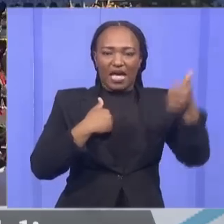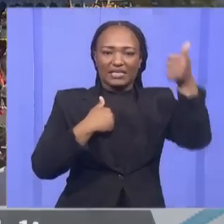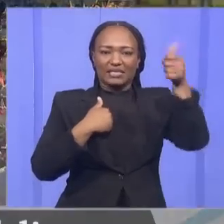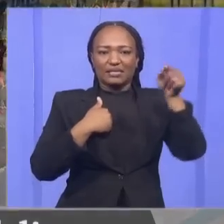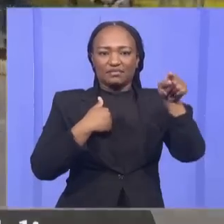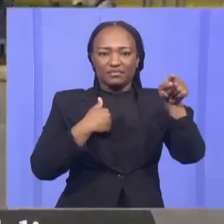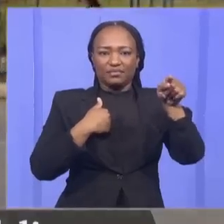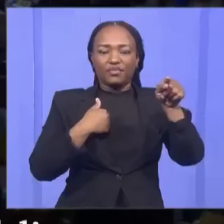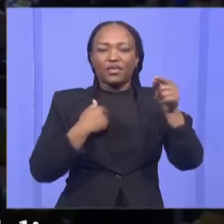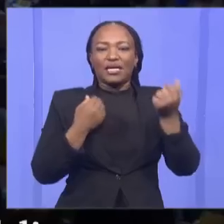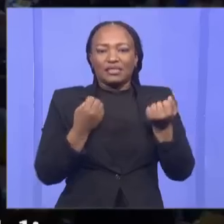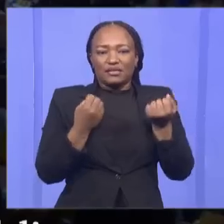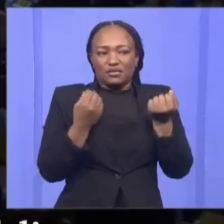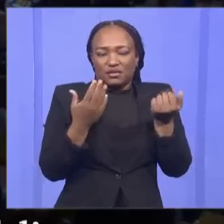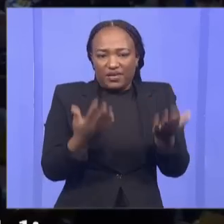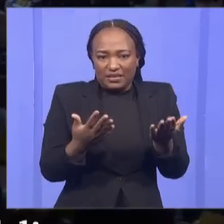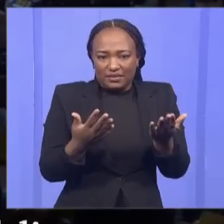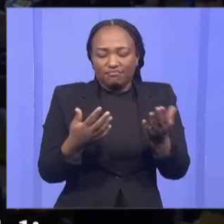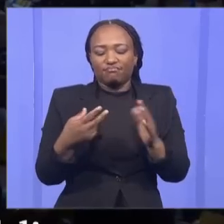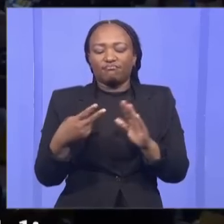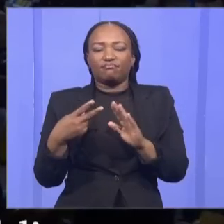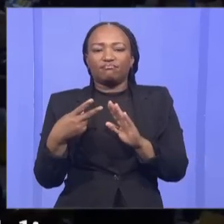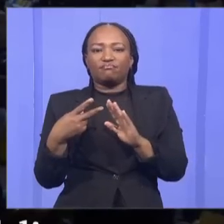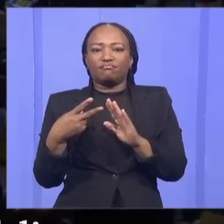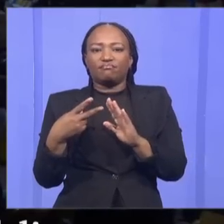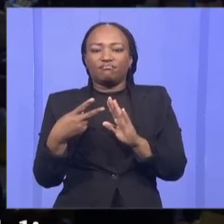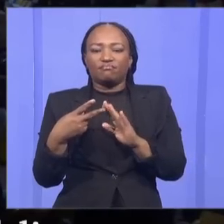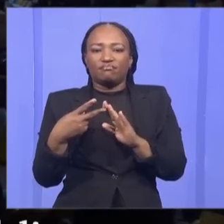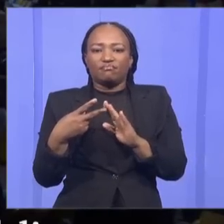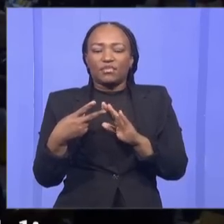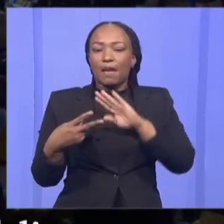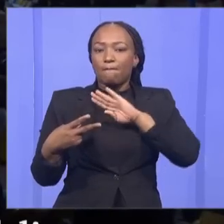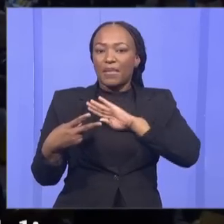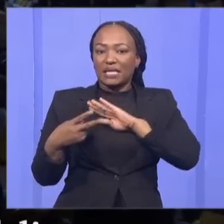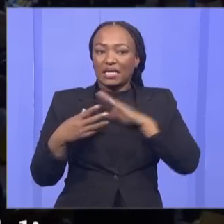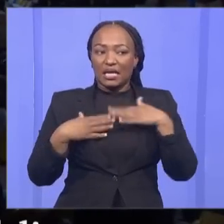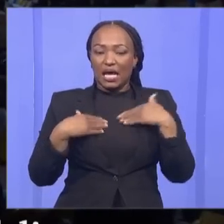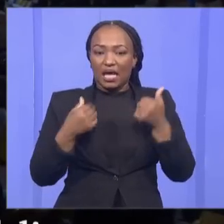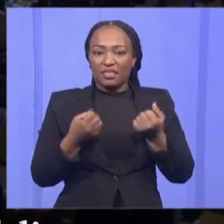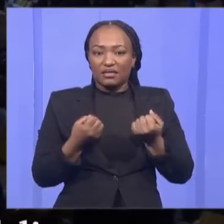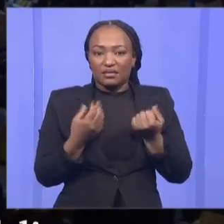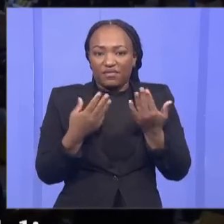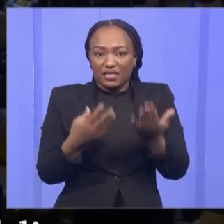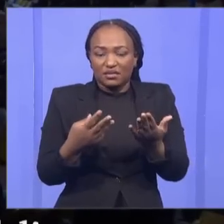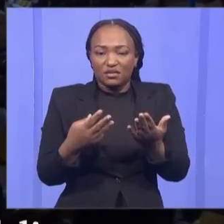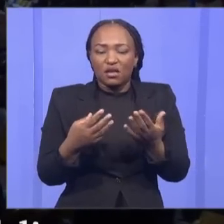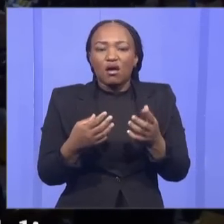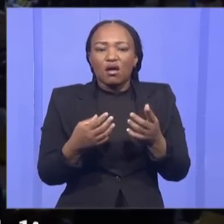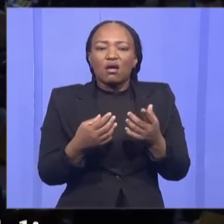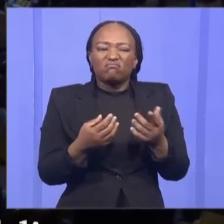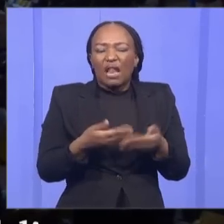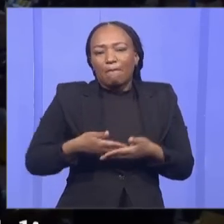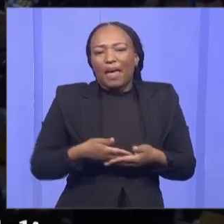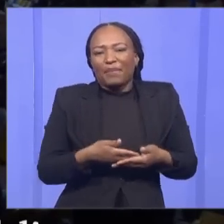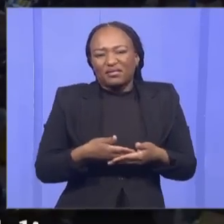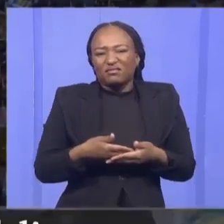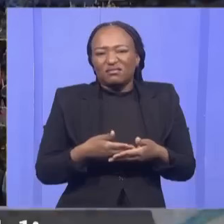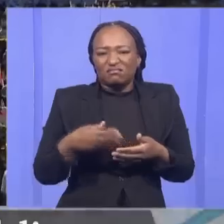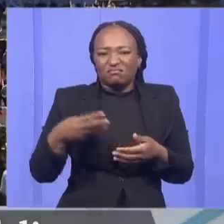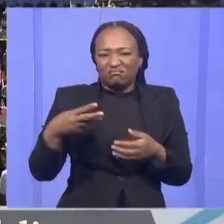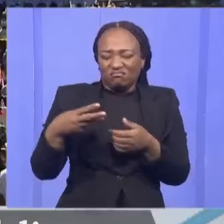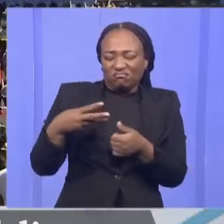the service. Now, the military health service is the junior service